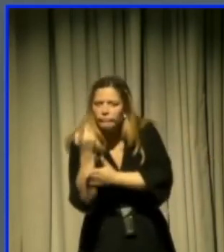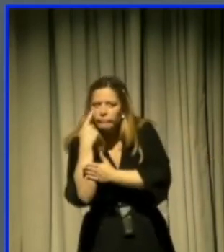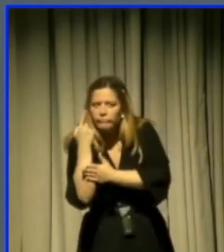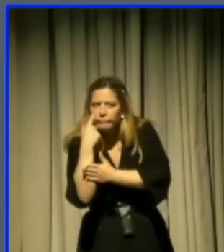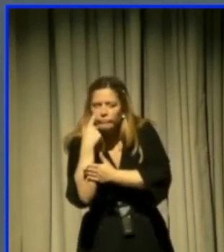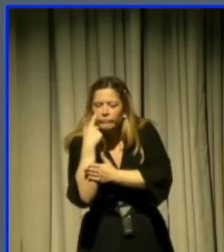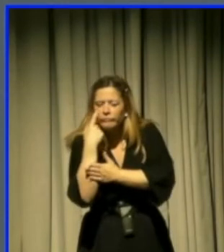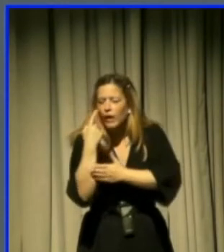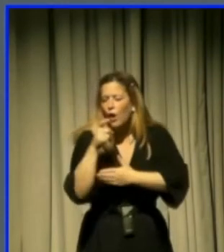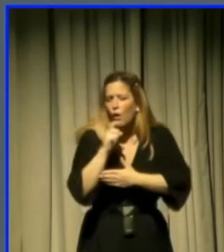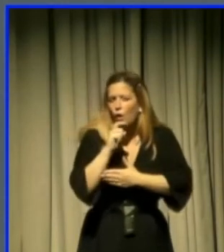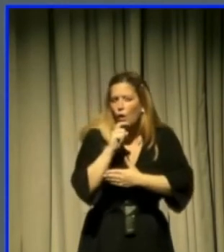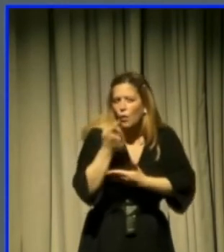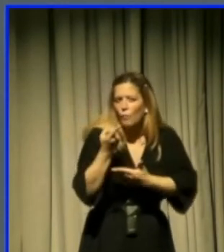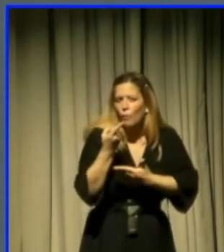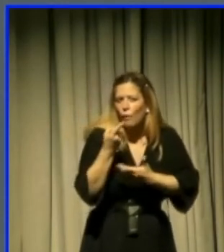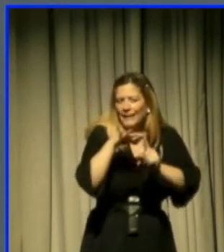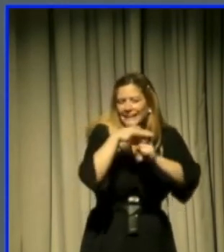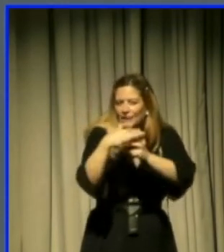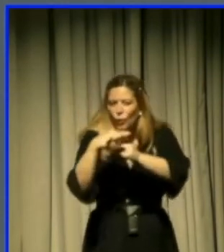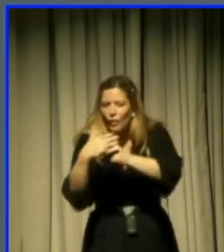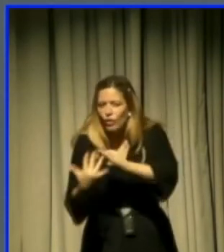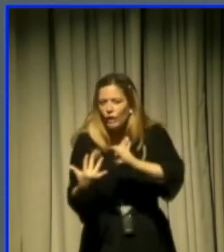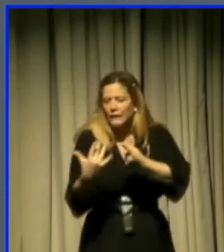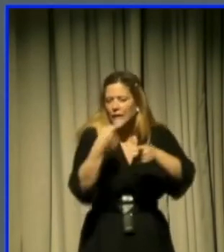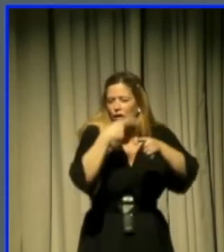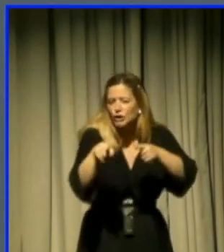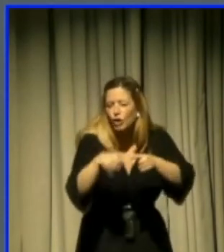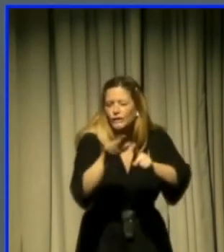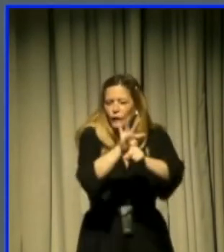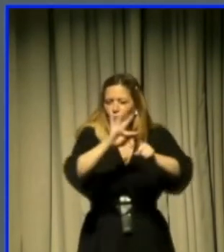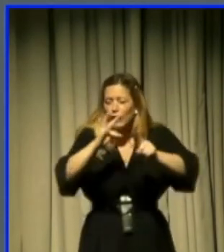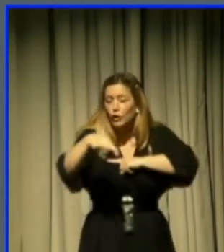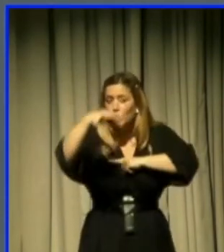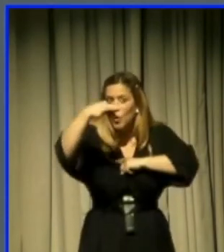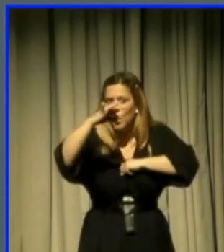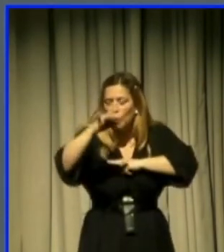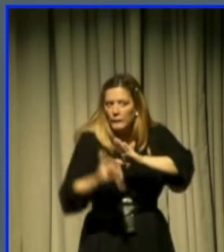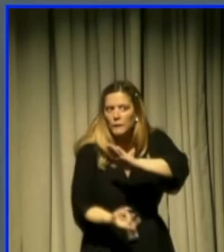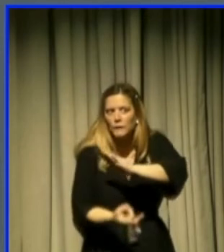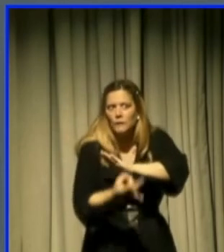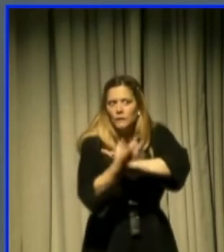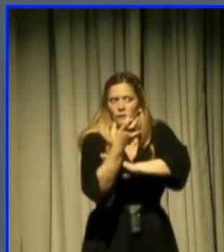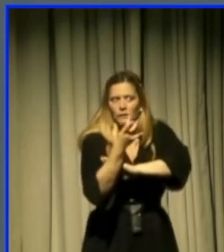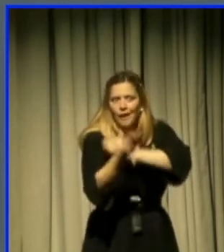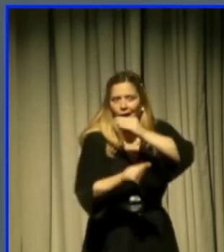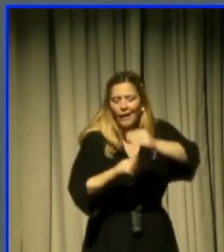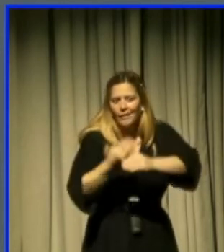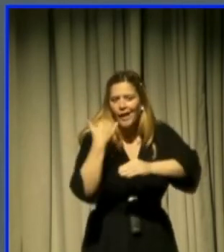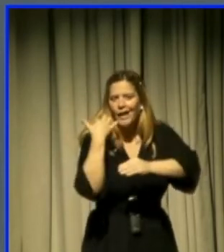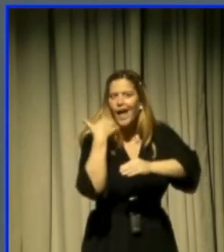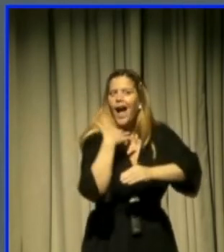regenerate the creative biodiversity that was original to the digital space. And as you will see, I think, and I hope